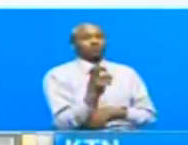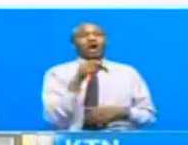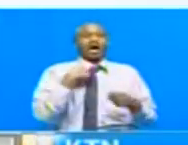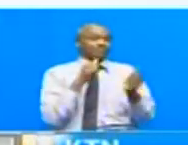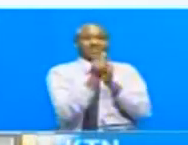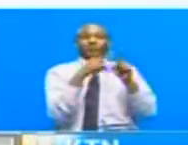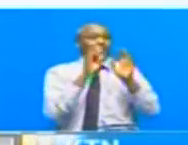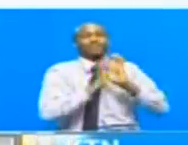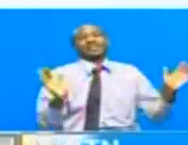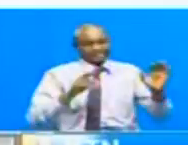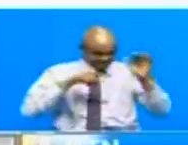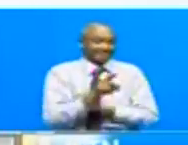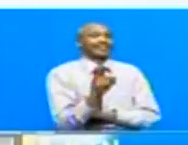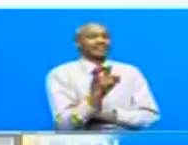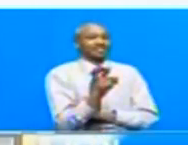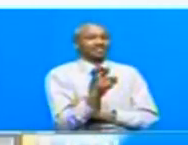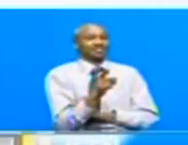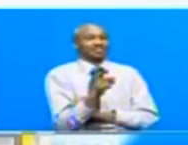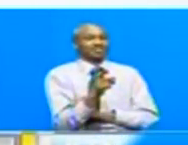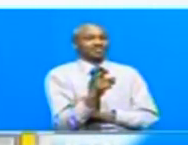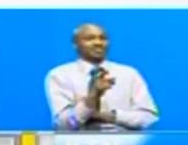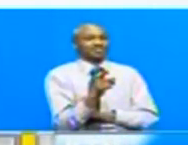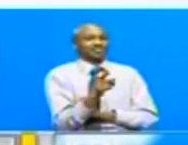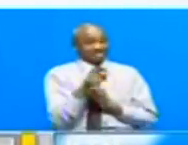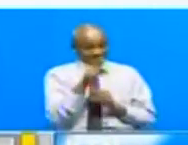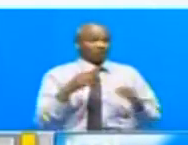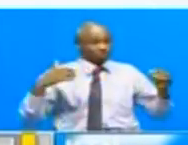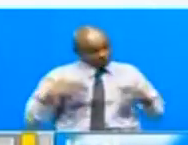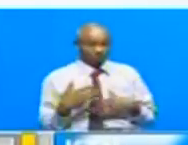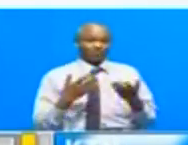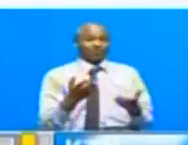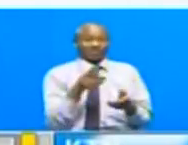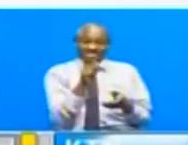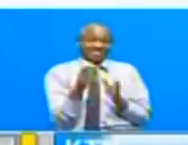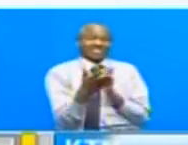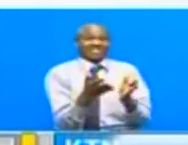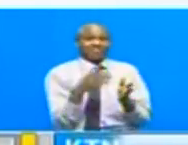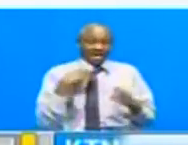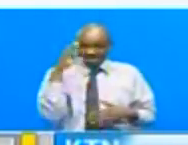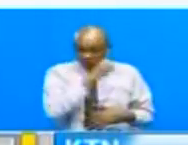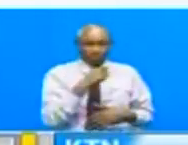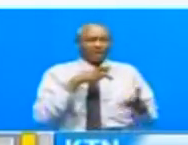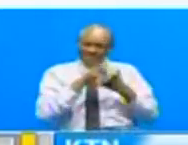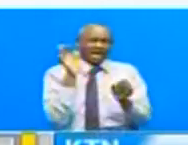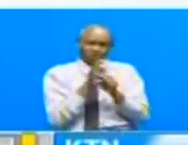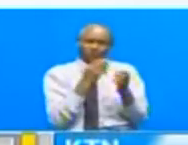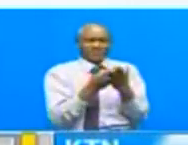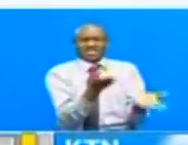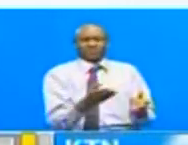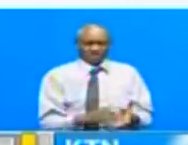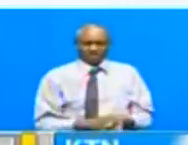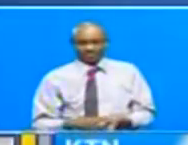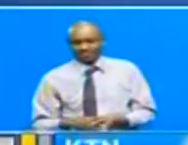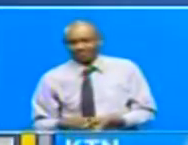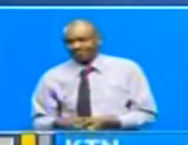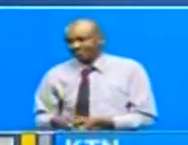just password, you go in. And that is shocking for a system that I assume we are paying a lot of money for. So is